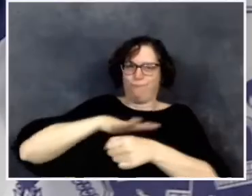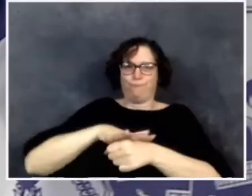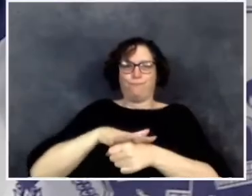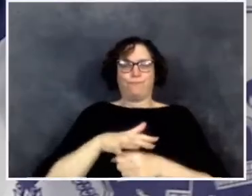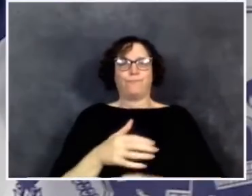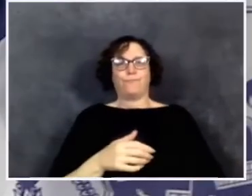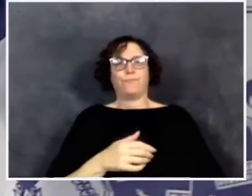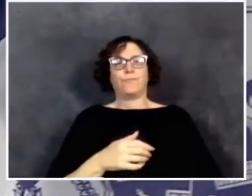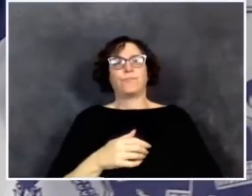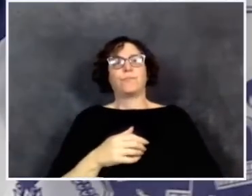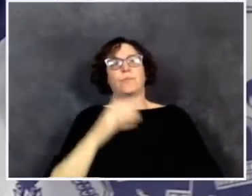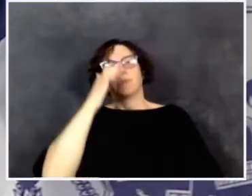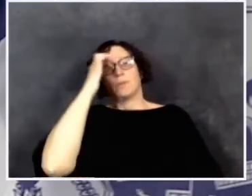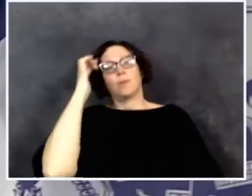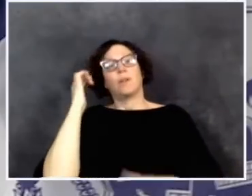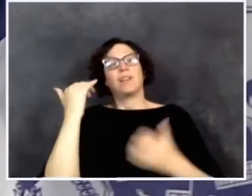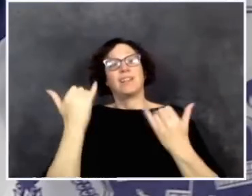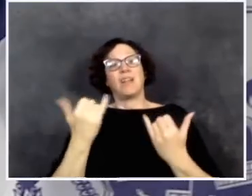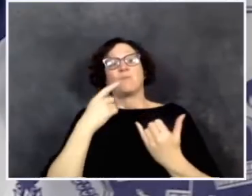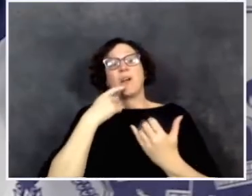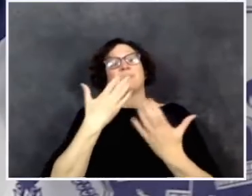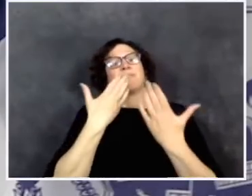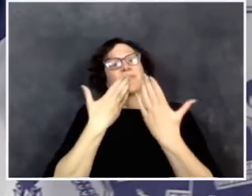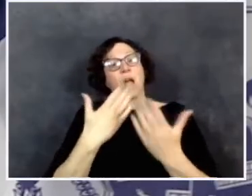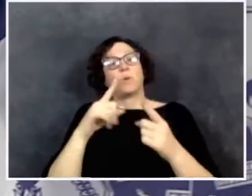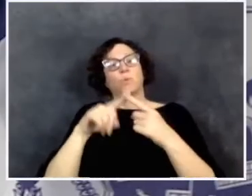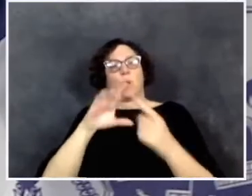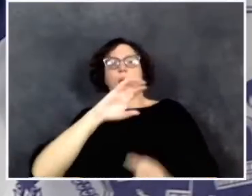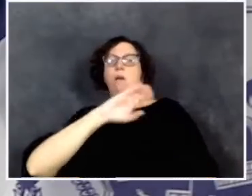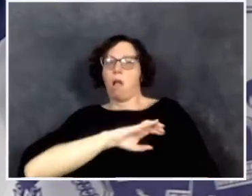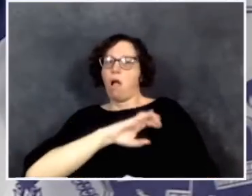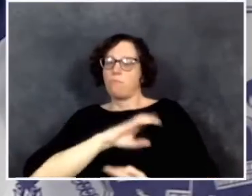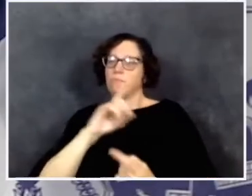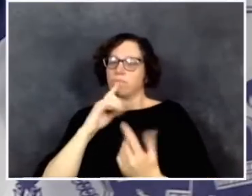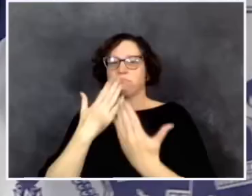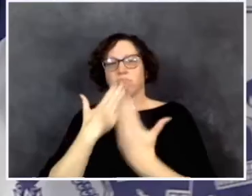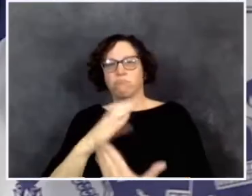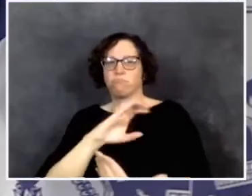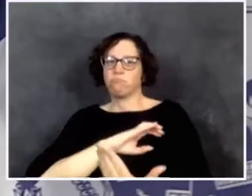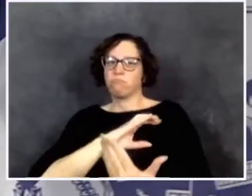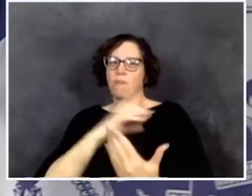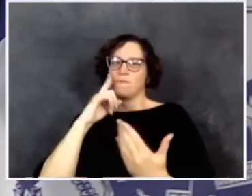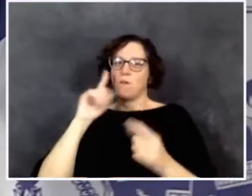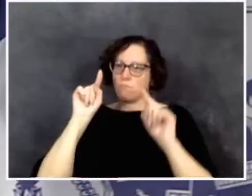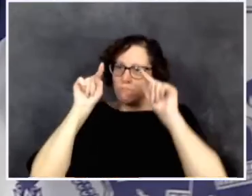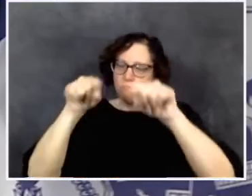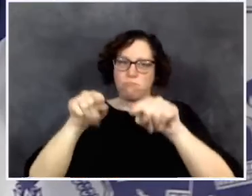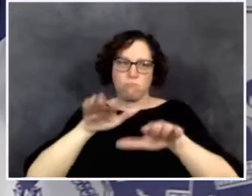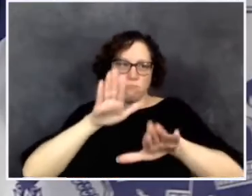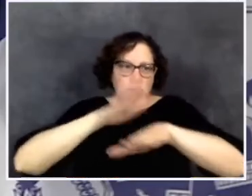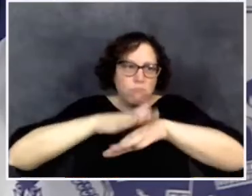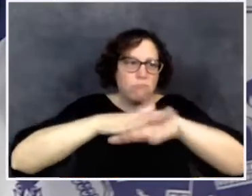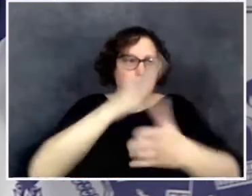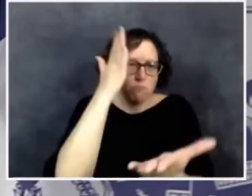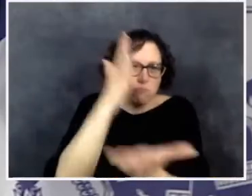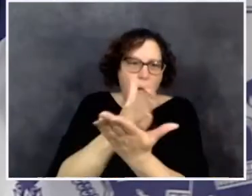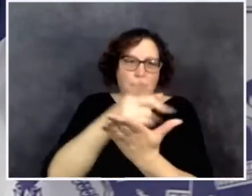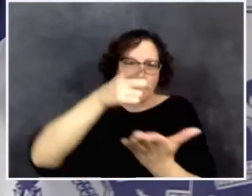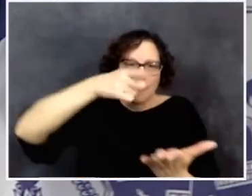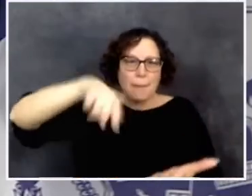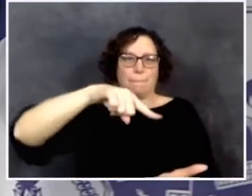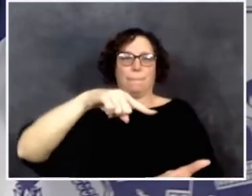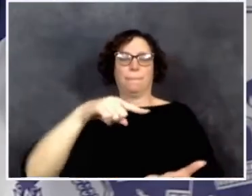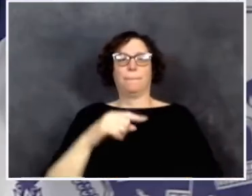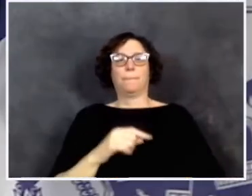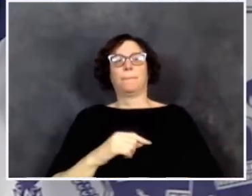up. By doing that, they're not only protecting those young people, but think about the parents, the aunts, uncles, the grandparents